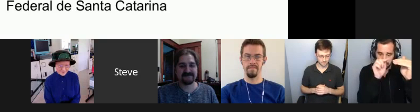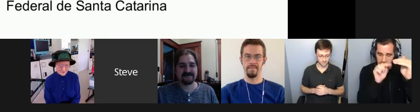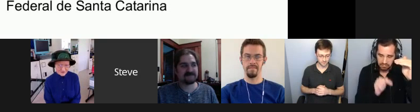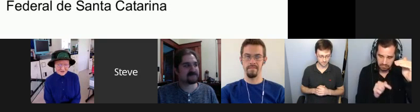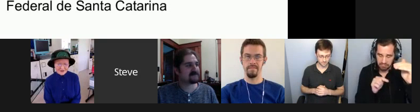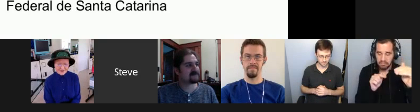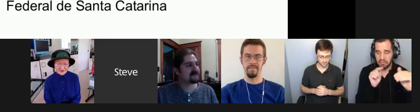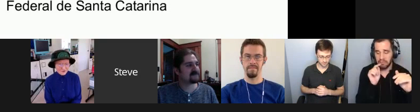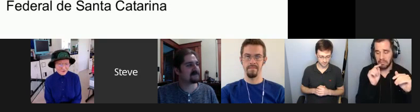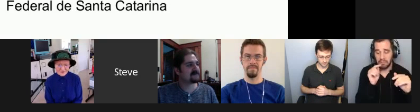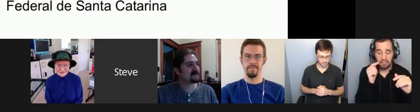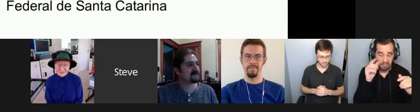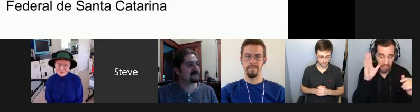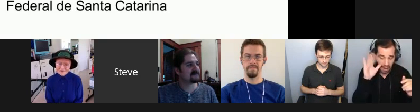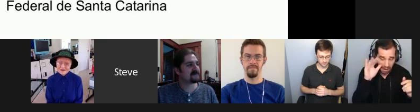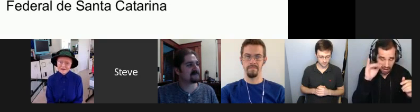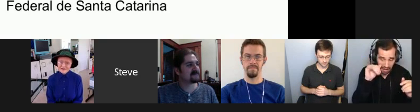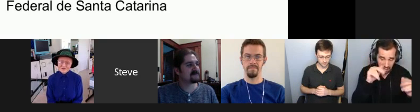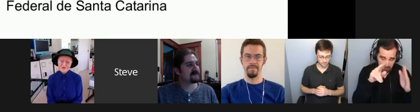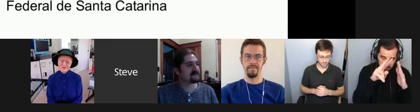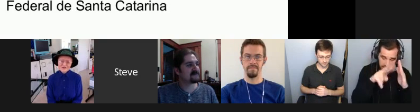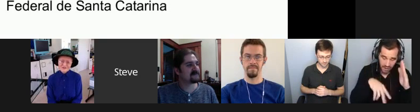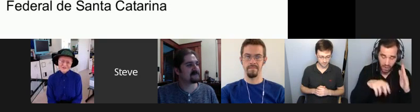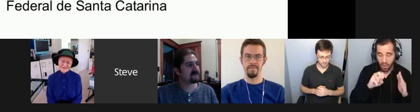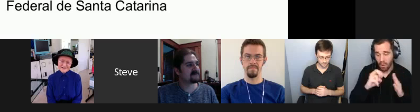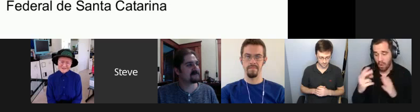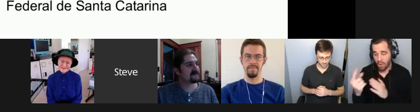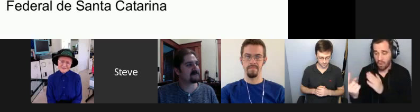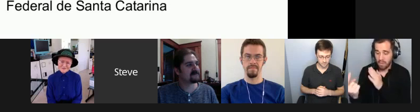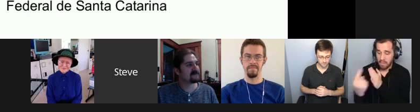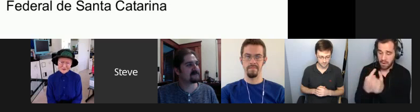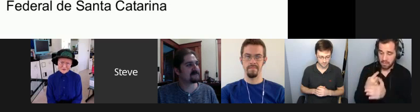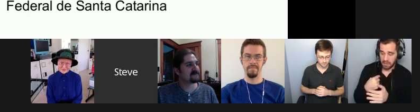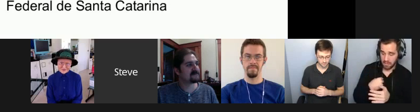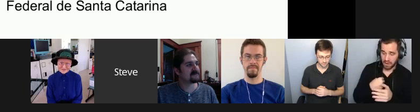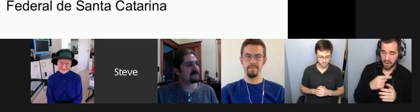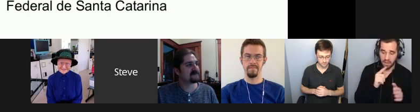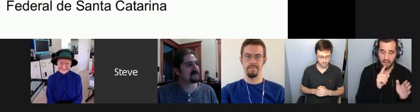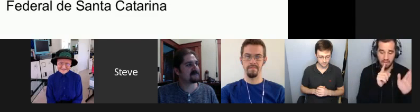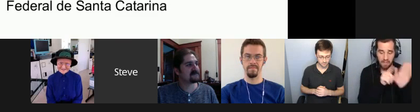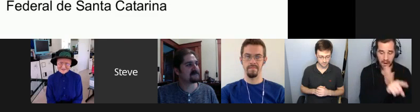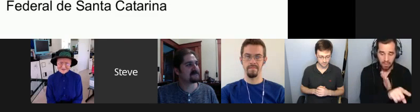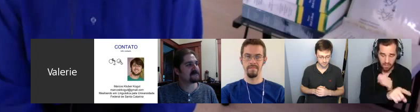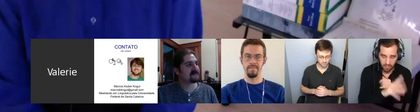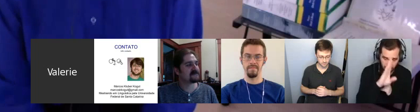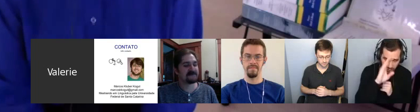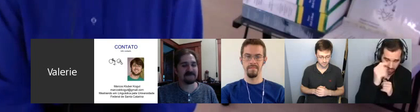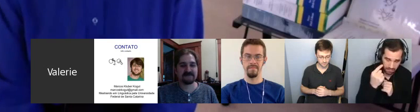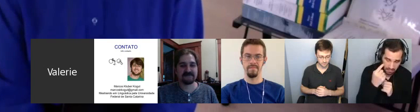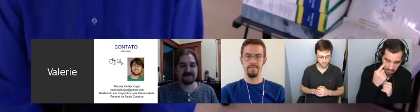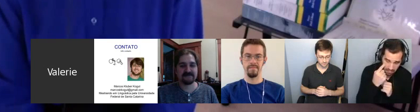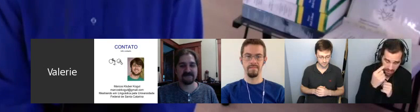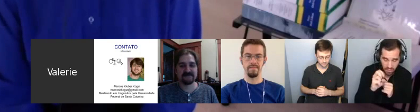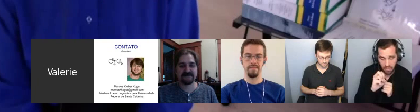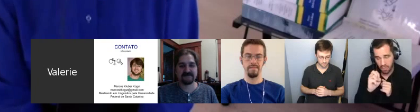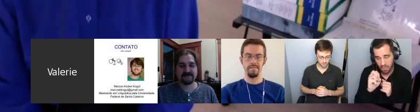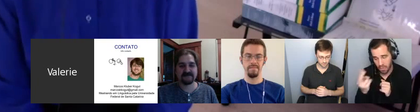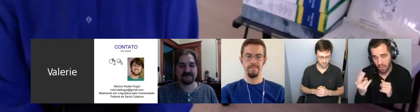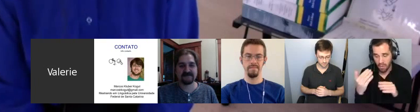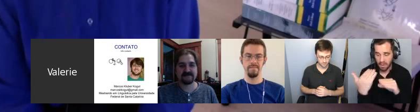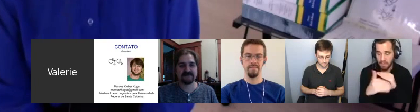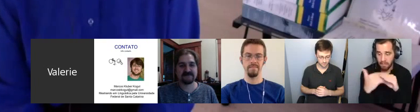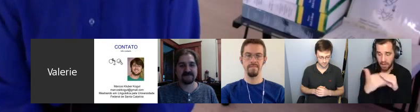his webpage, or you can write to me and ask me questions and I'll send them to Marcos. So I would like to